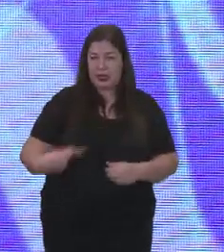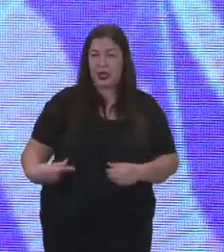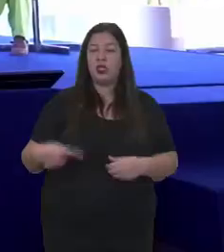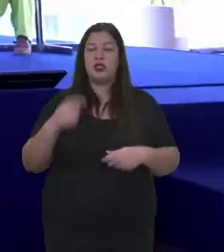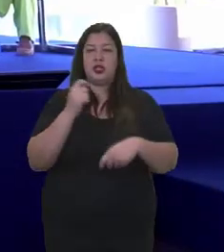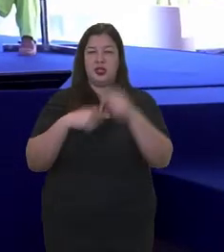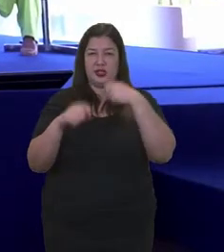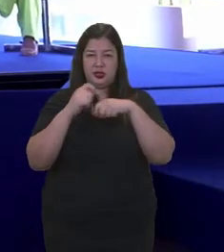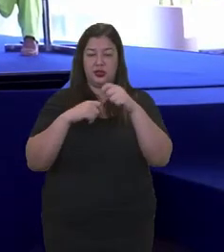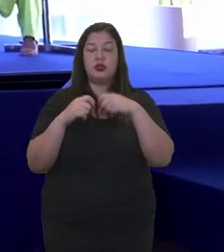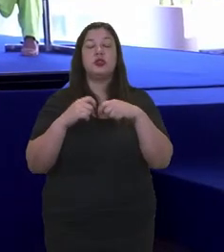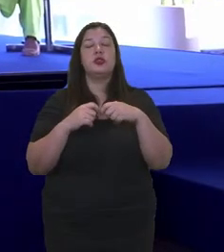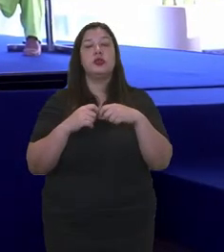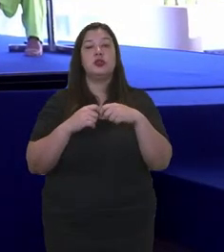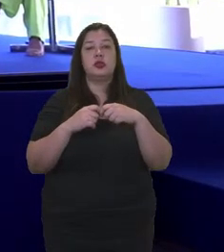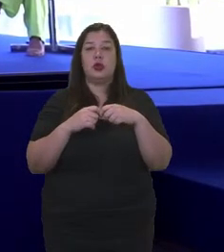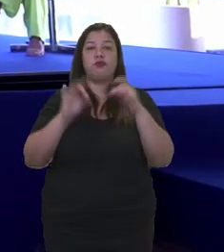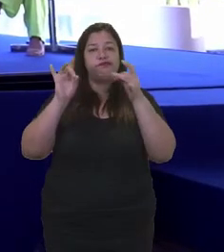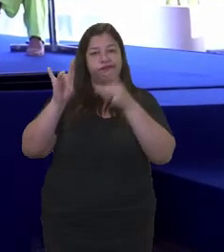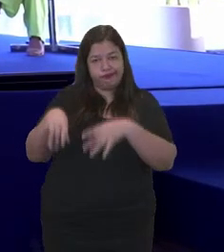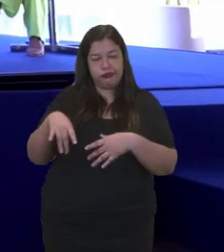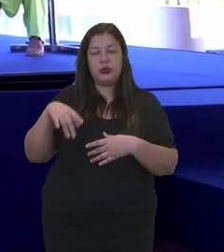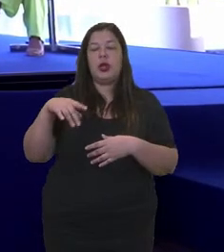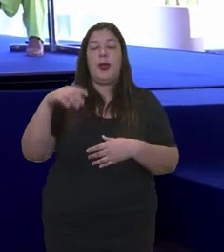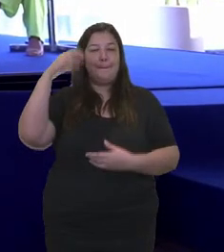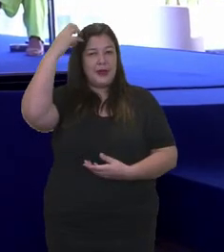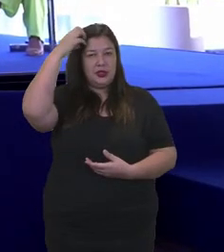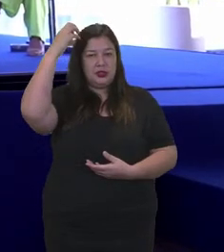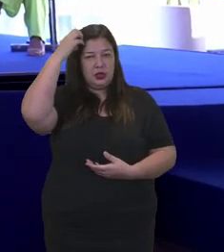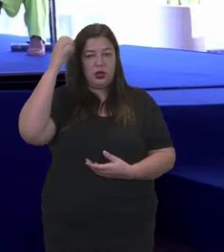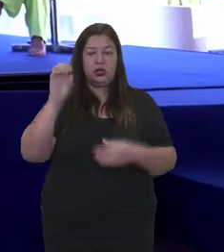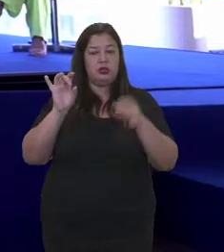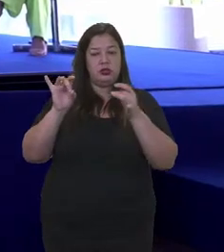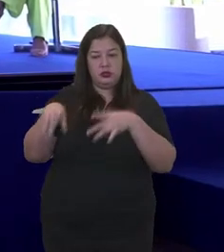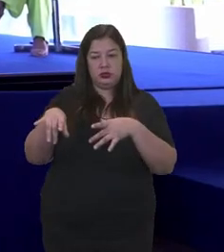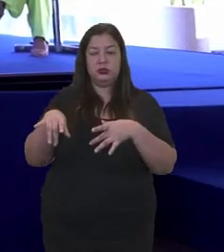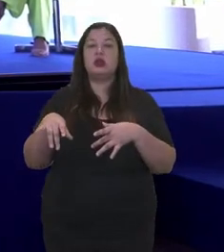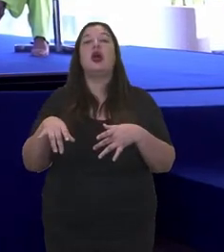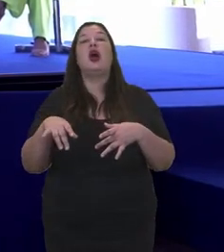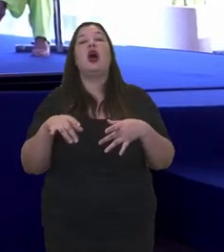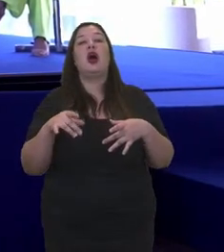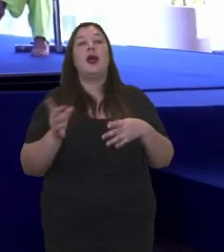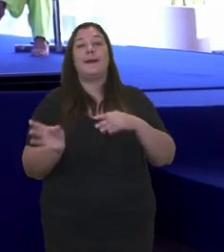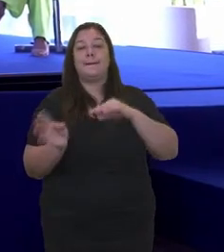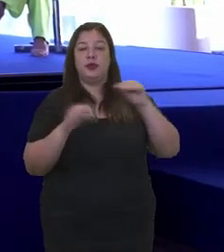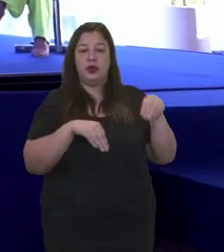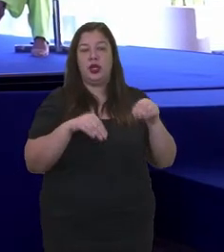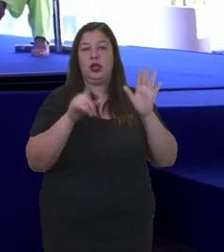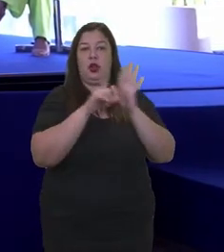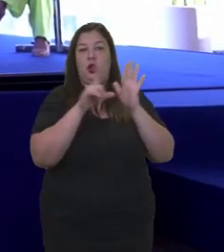For executive president, I left Pandora and took up the presidency of Lacoste.